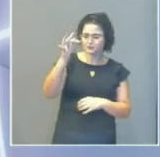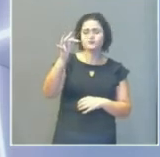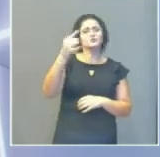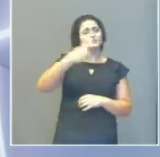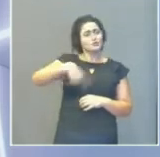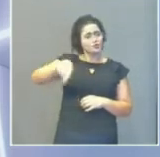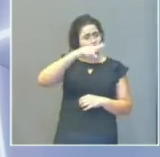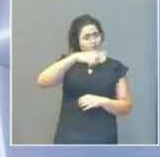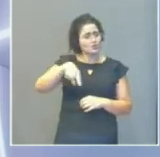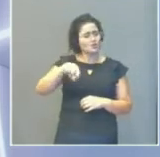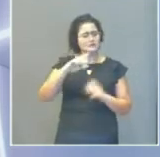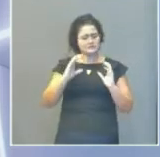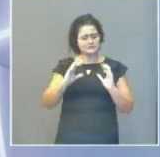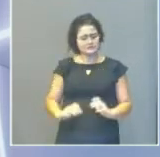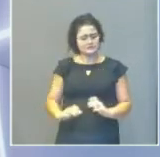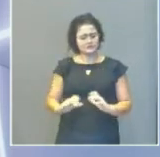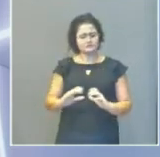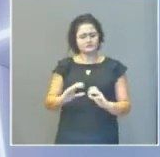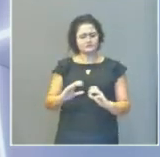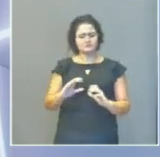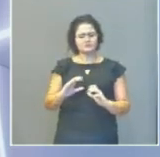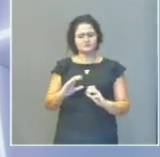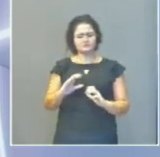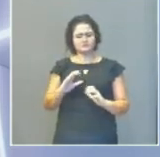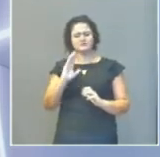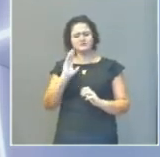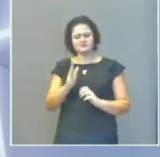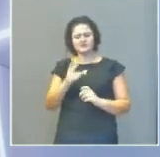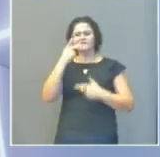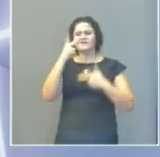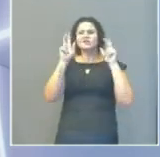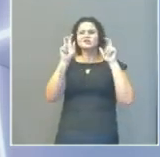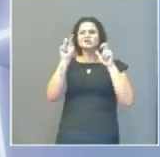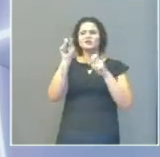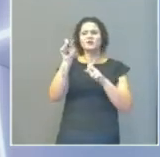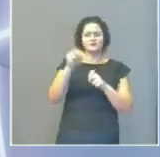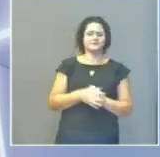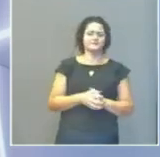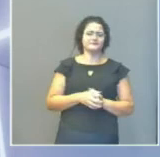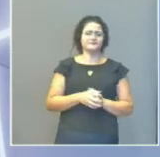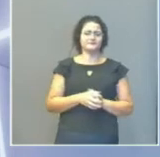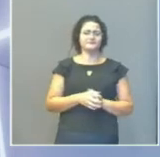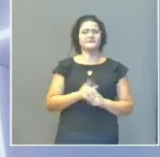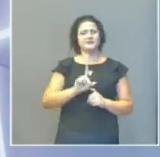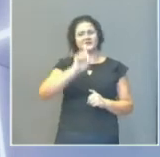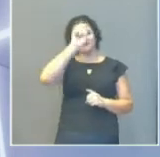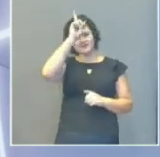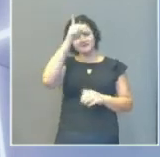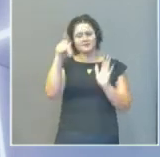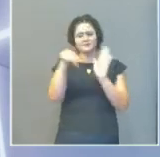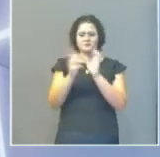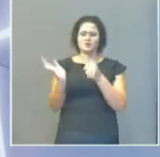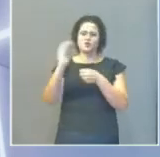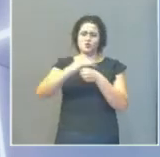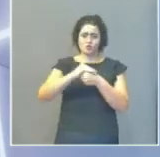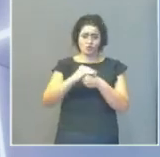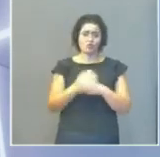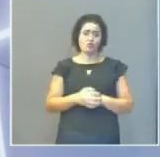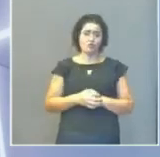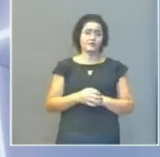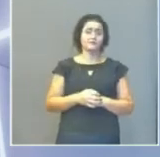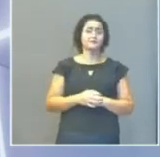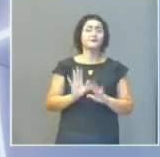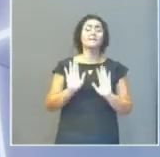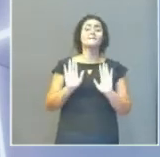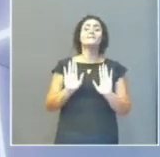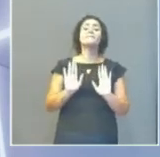have been conditioned to speak about it, is a colonial invention. I think the future is